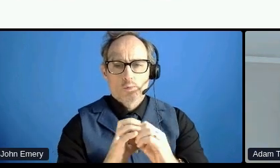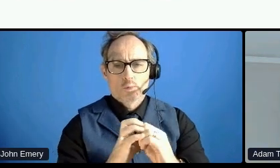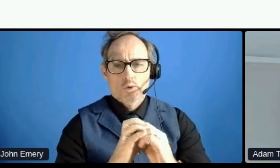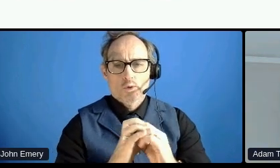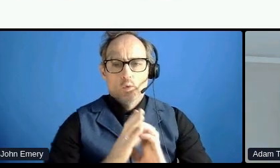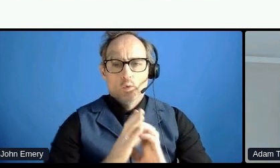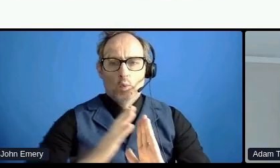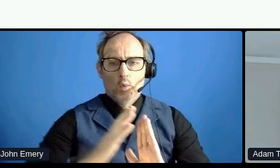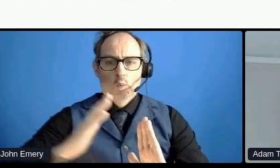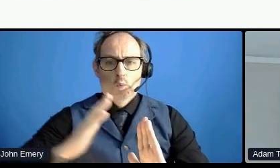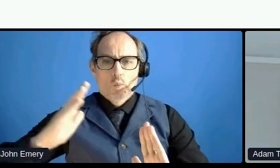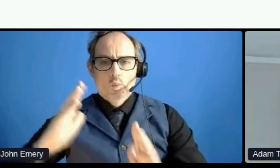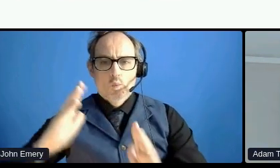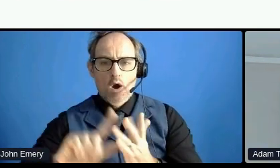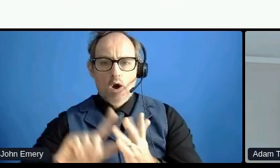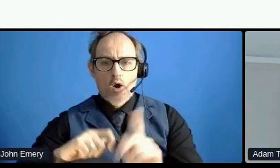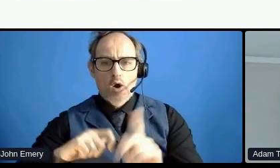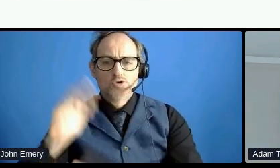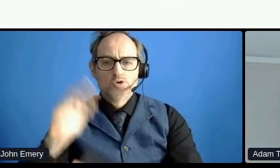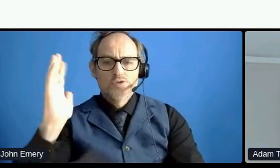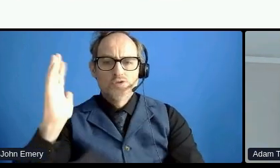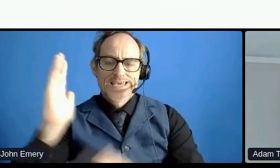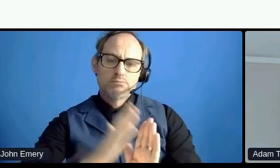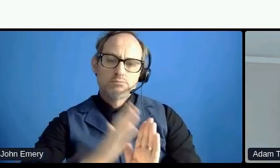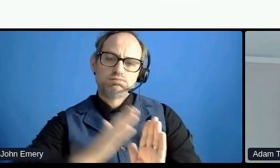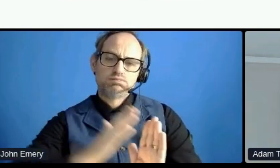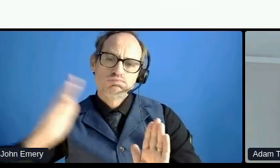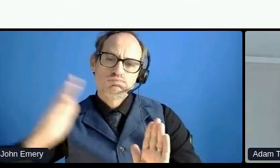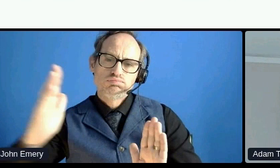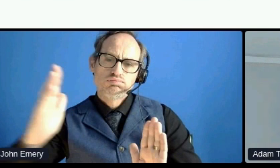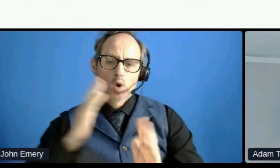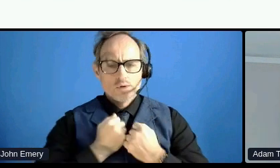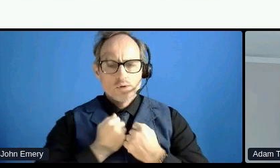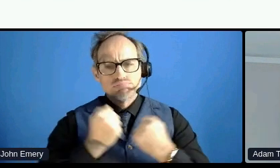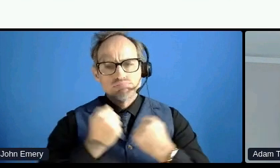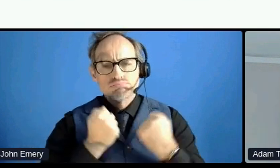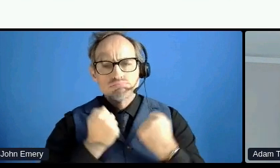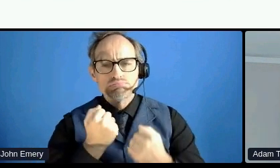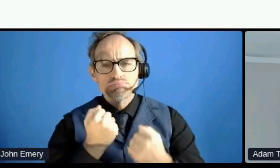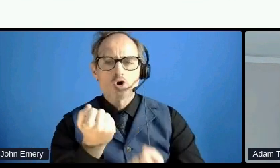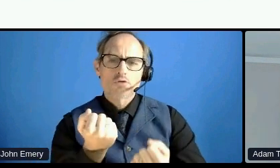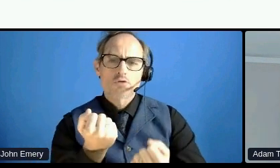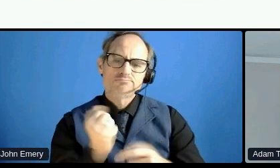level, when you reflect on your culture, you may feel that disability is fairly invisible.